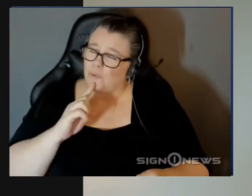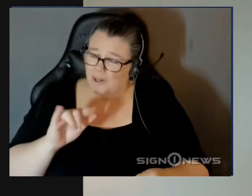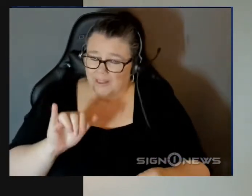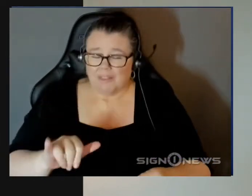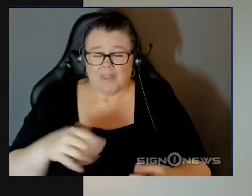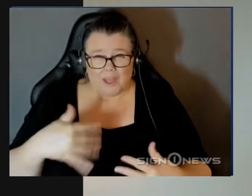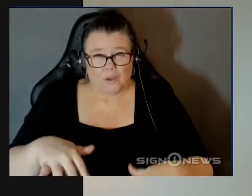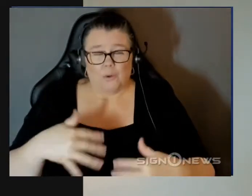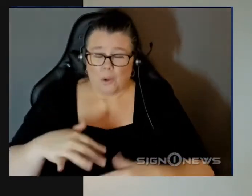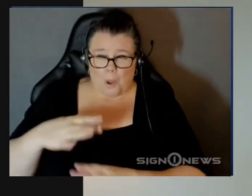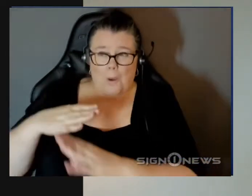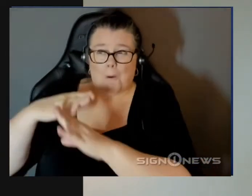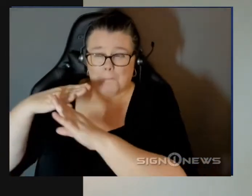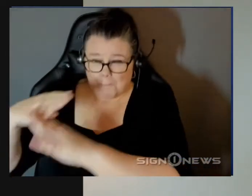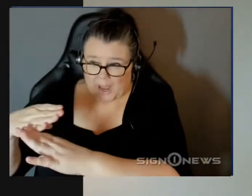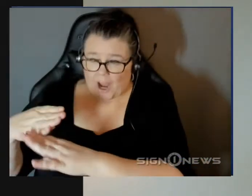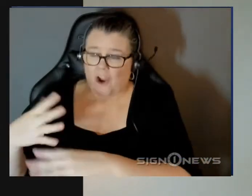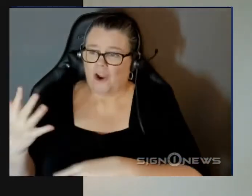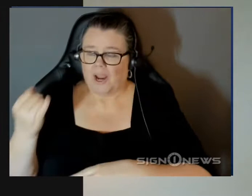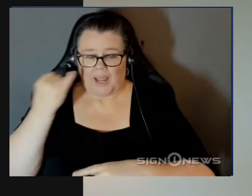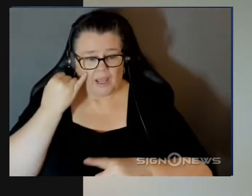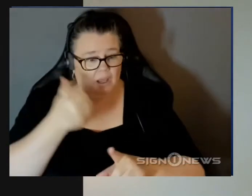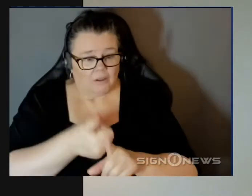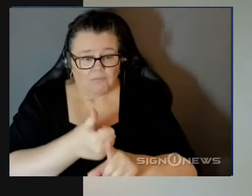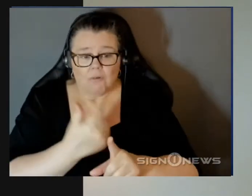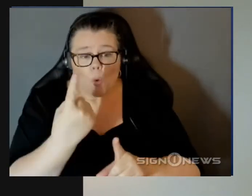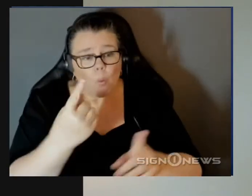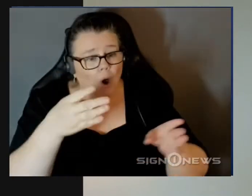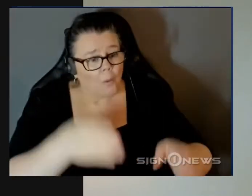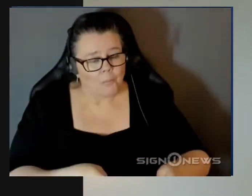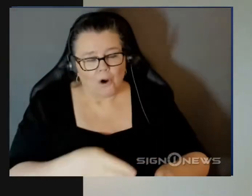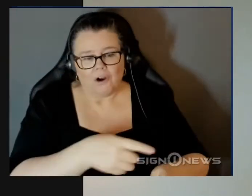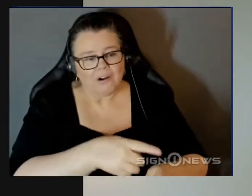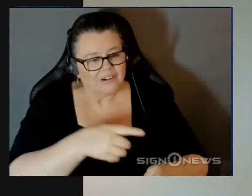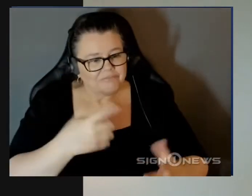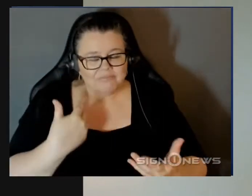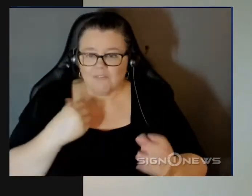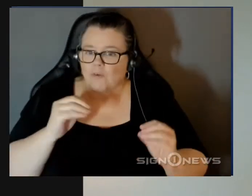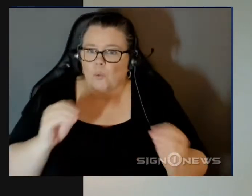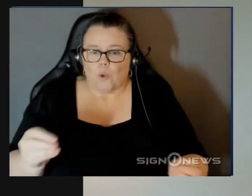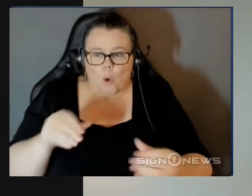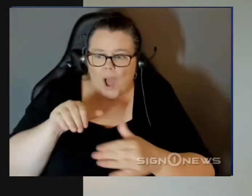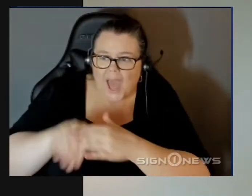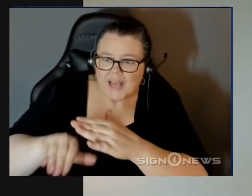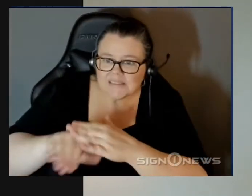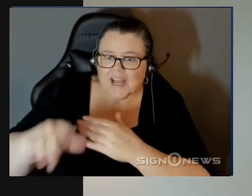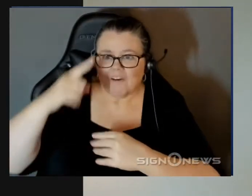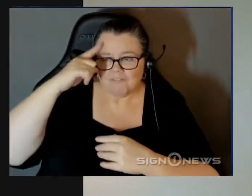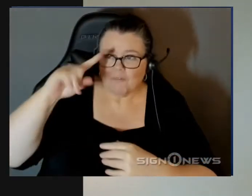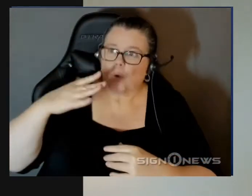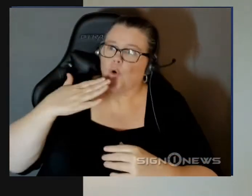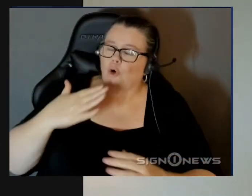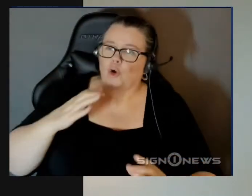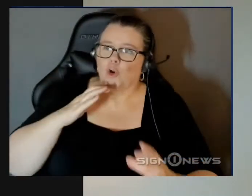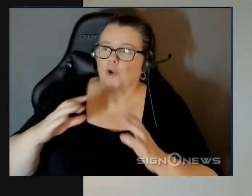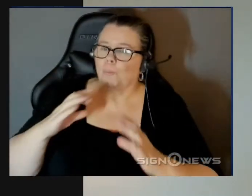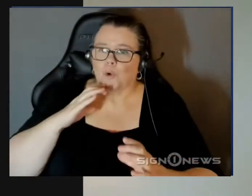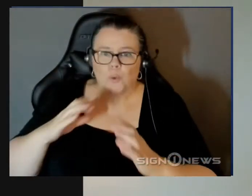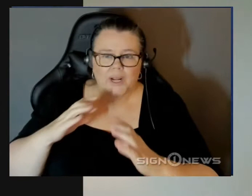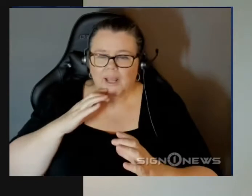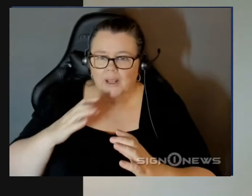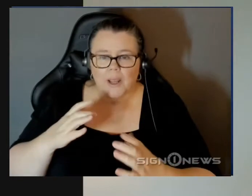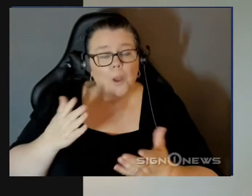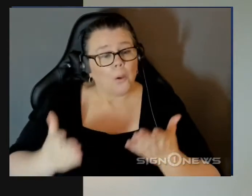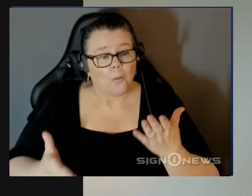who doesn't have access to good communication. There may be people around them who, are really clear on how